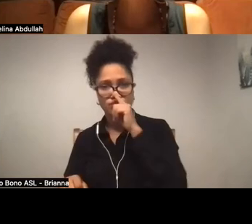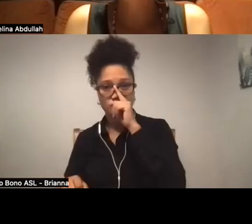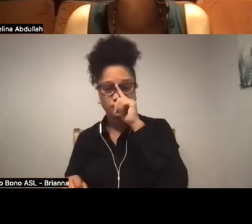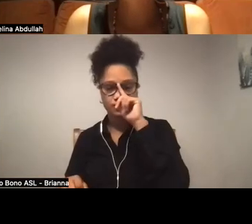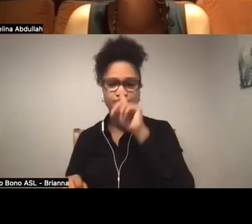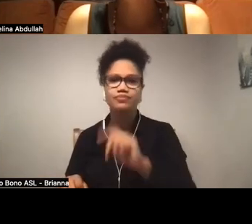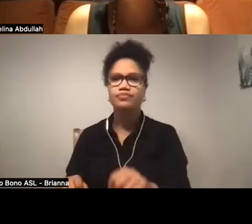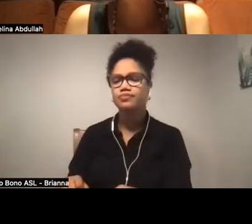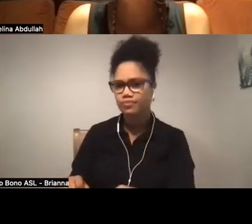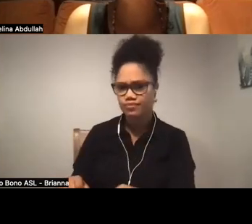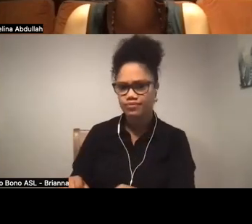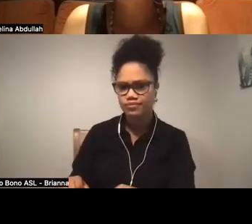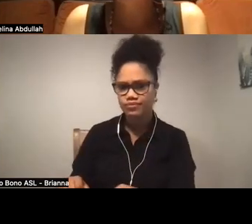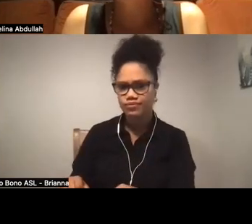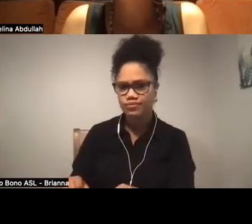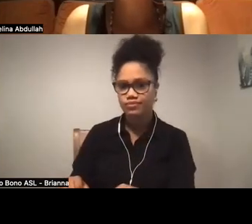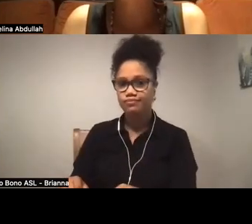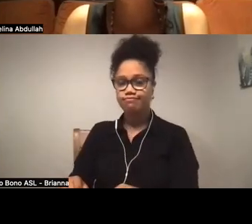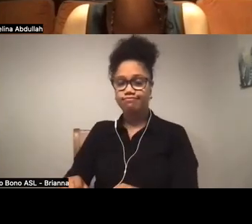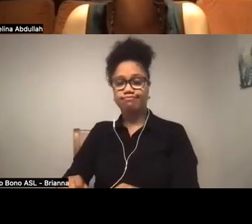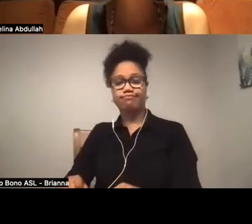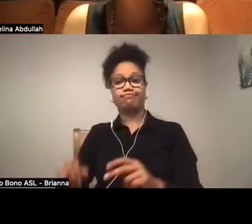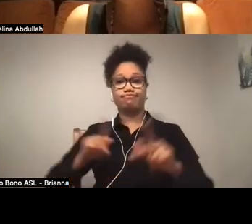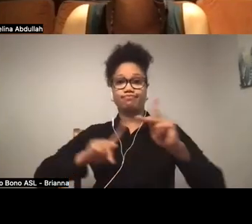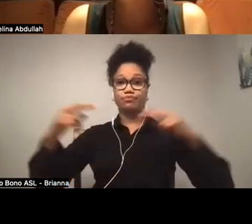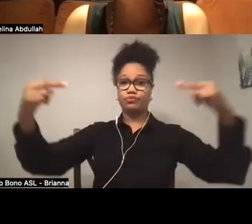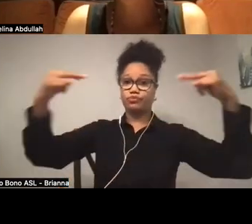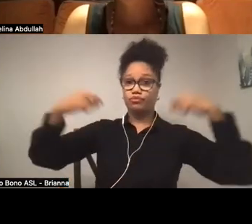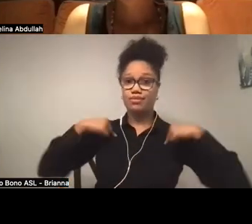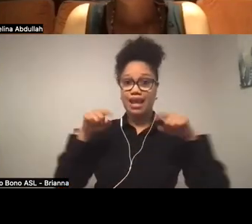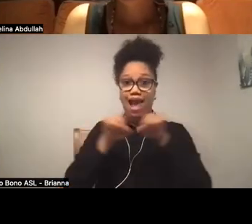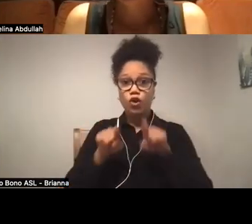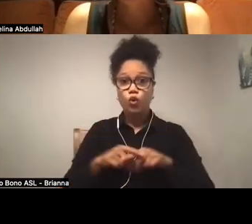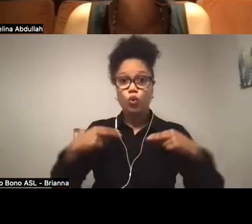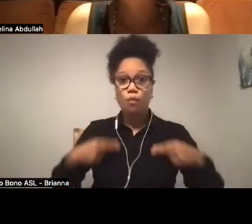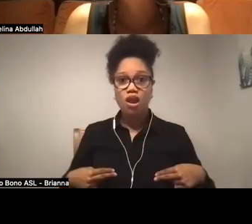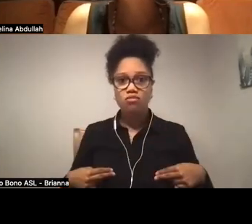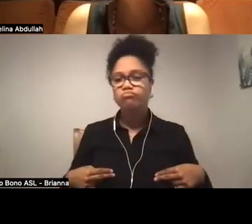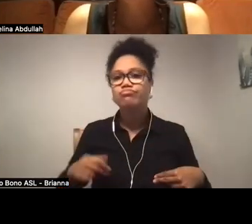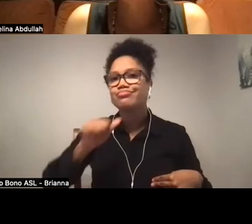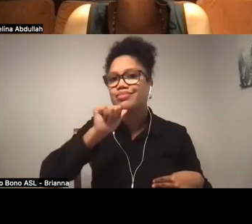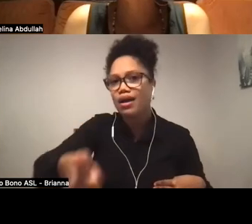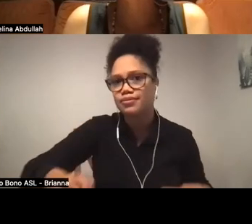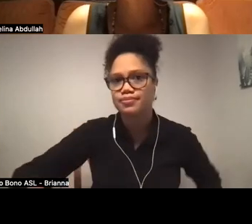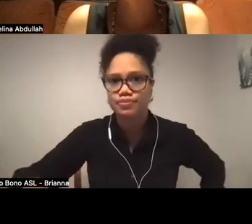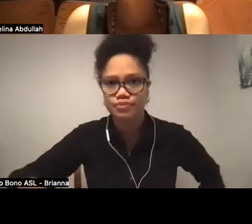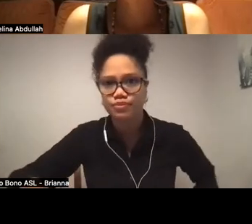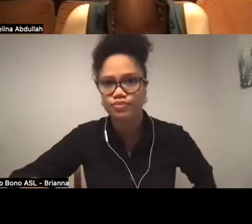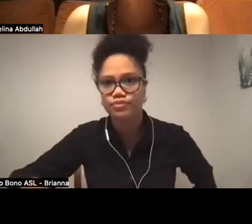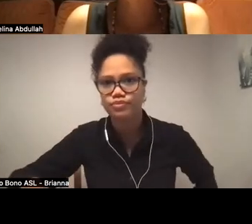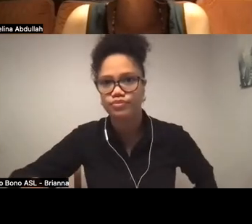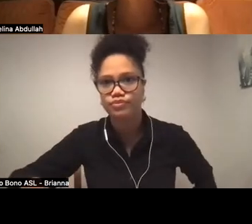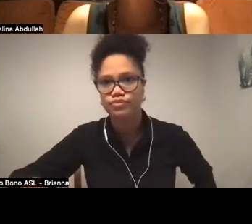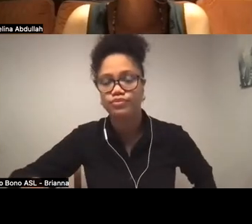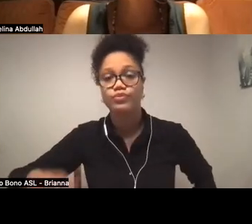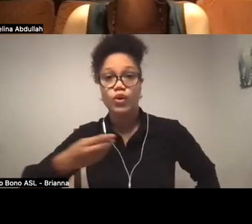Rather than being treated as a human being, I was the